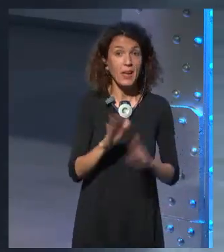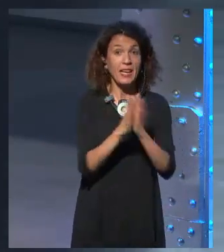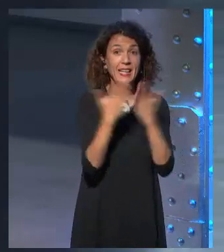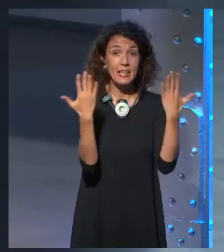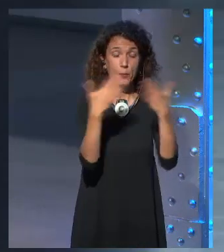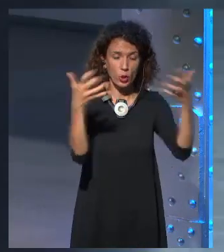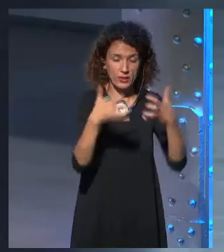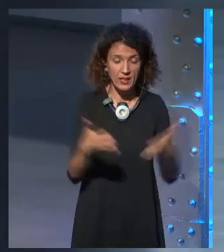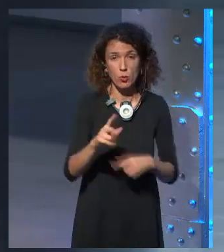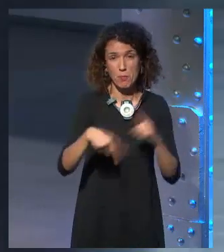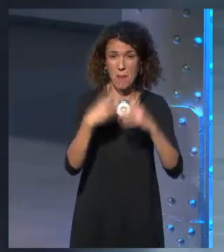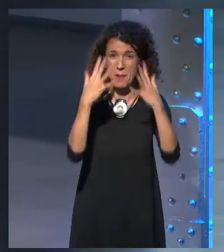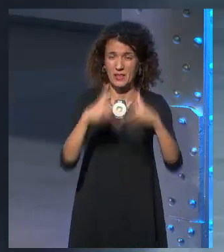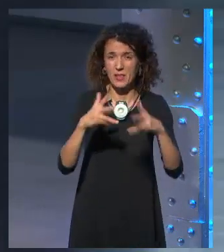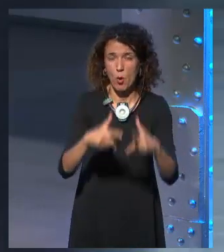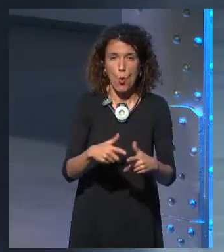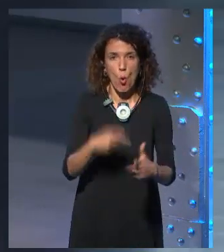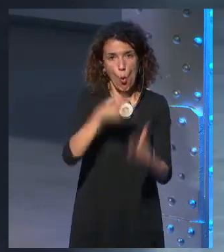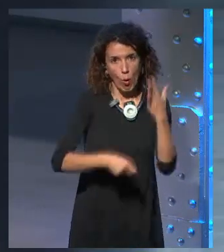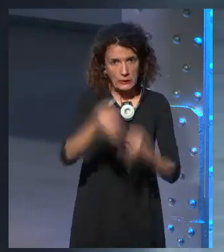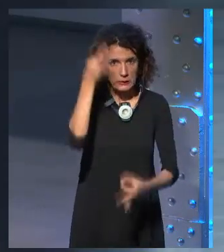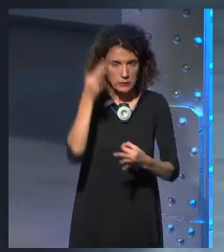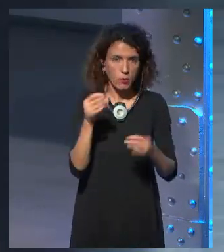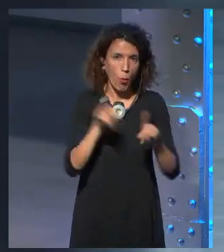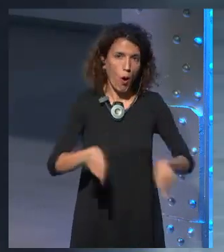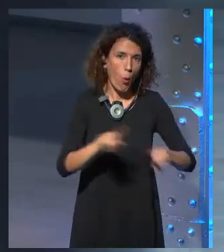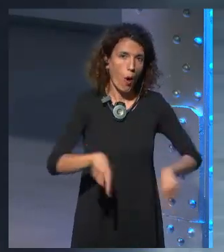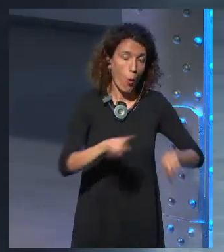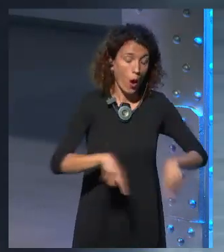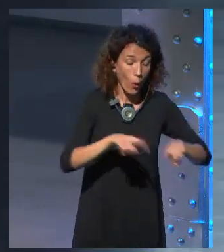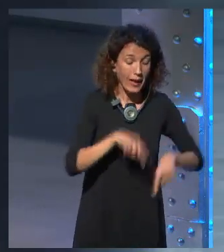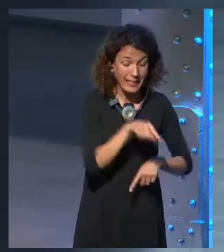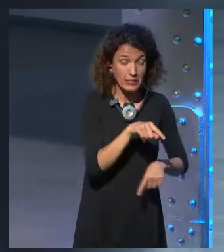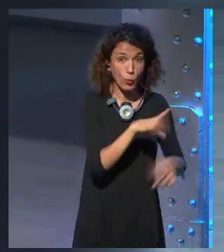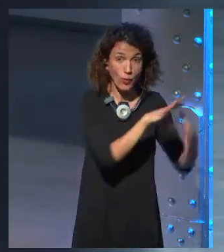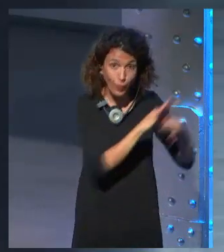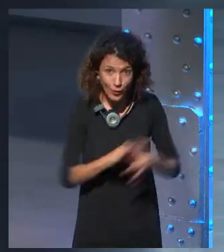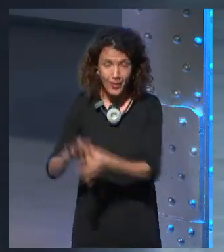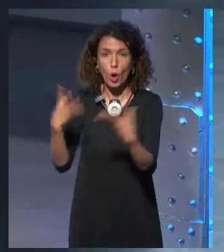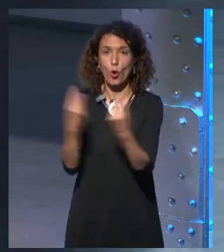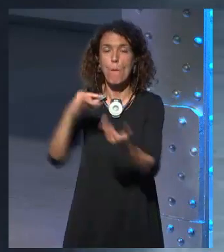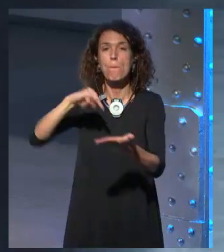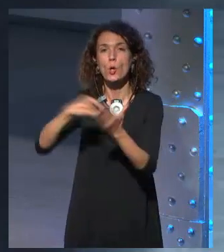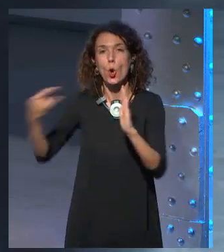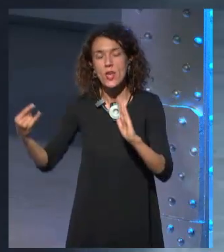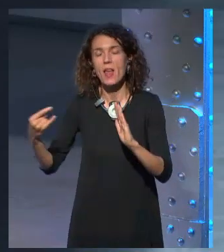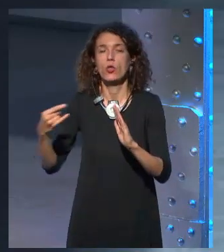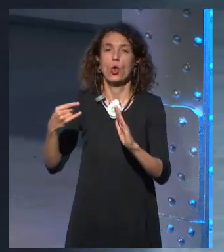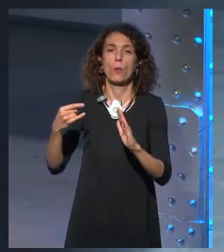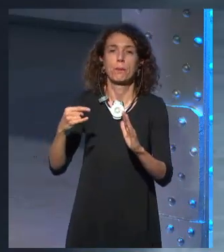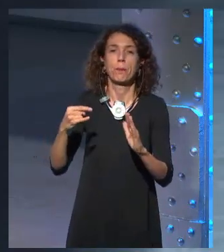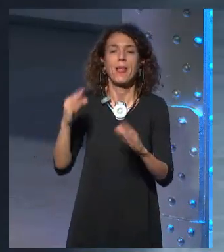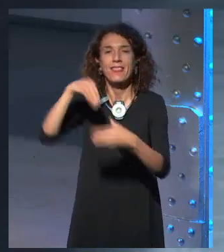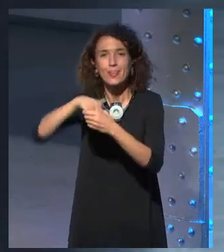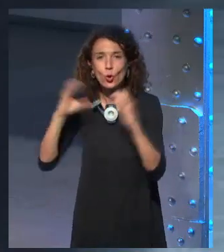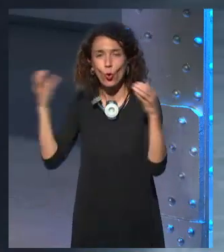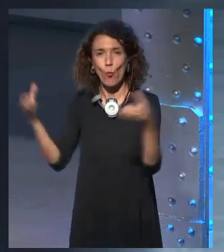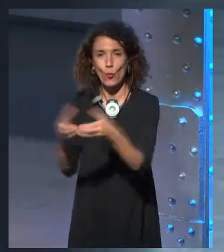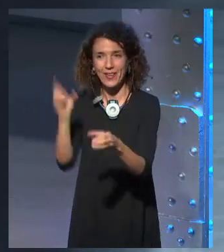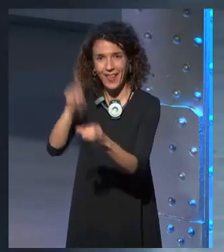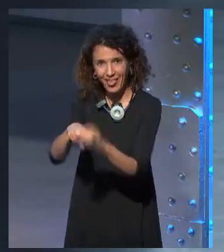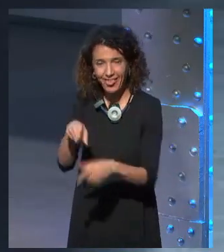rigid. But if you can connect that to a set of community engagement projects that are happening in a much more informal and